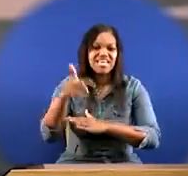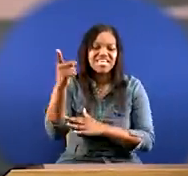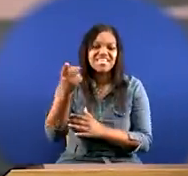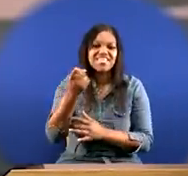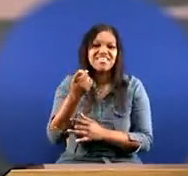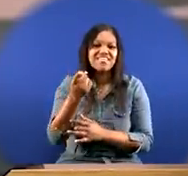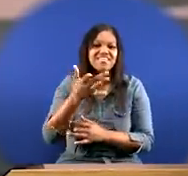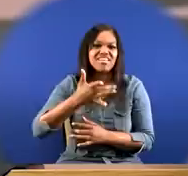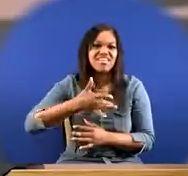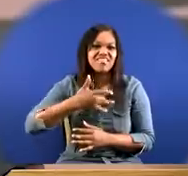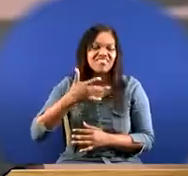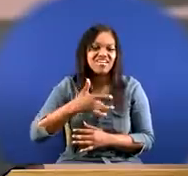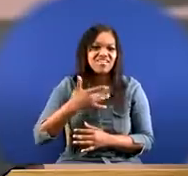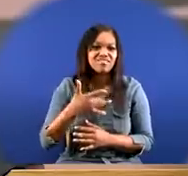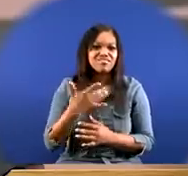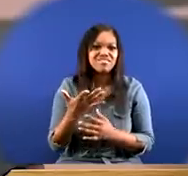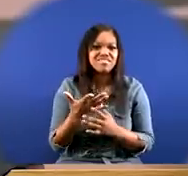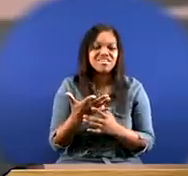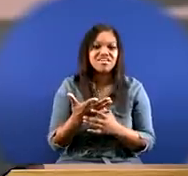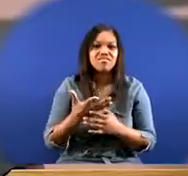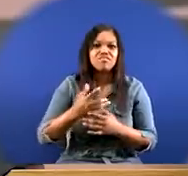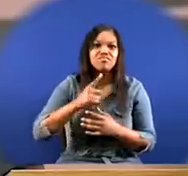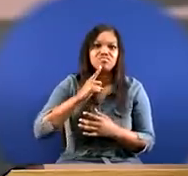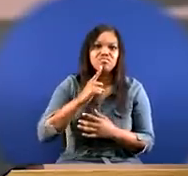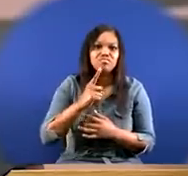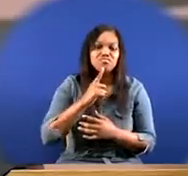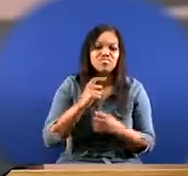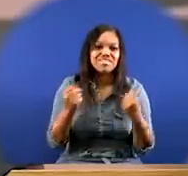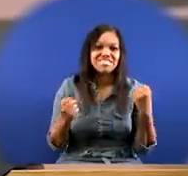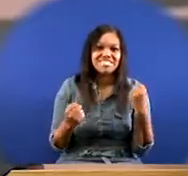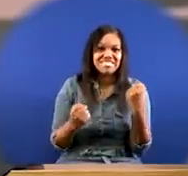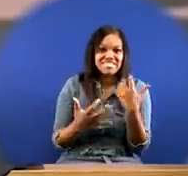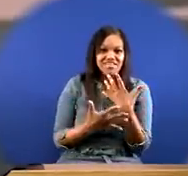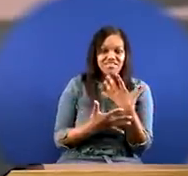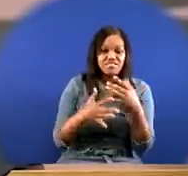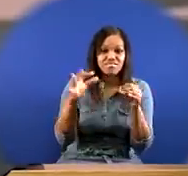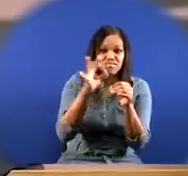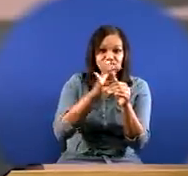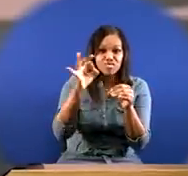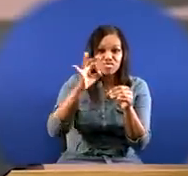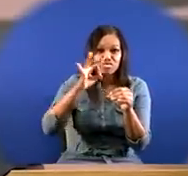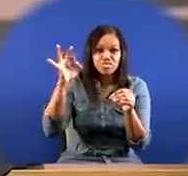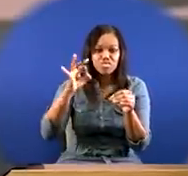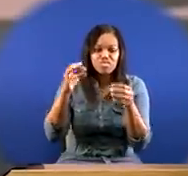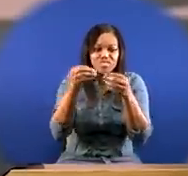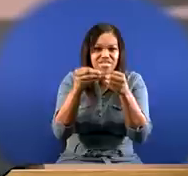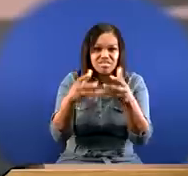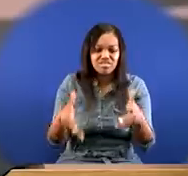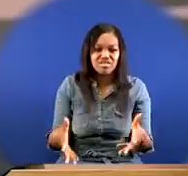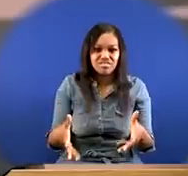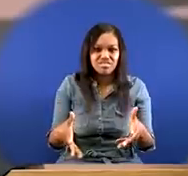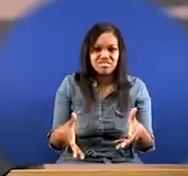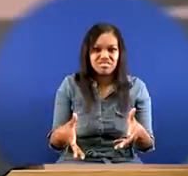tasted the ultimate horror of a soul that is lost.